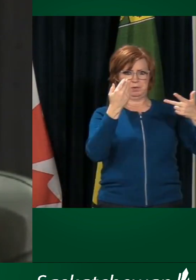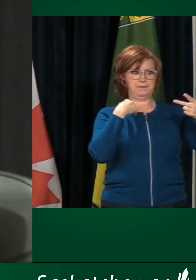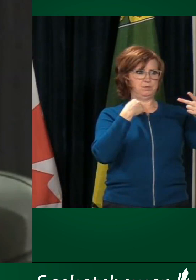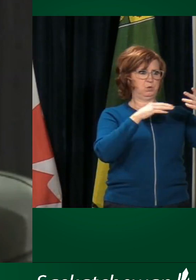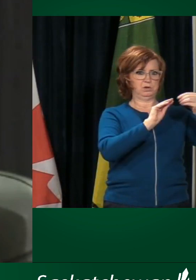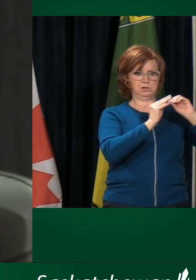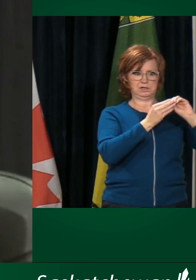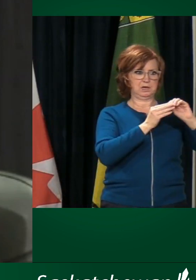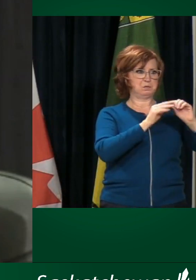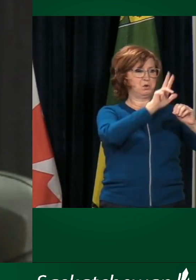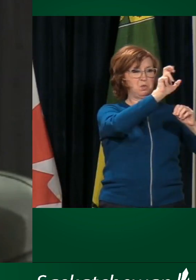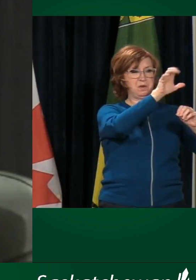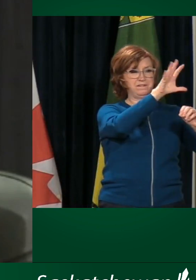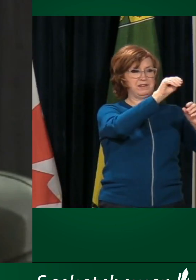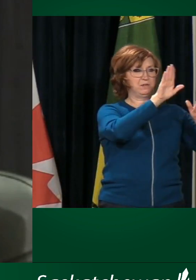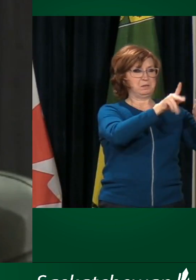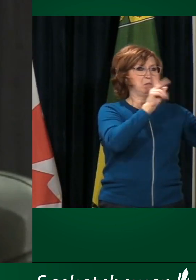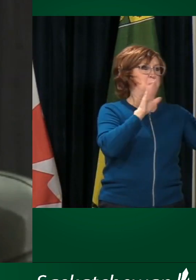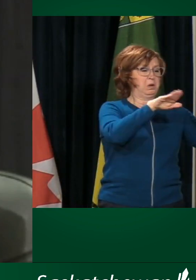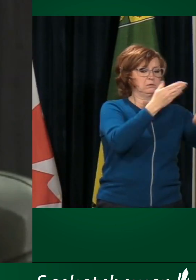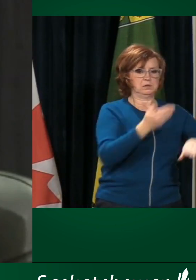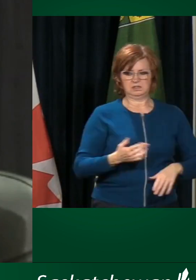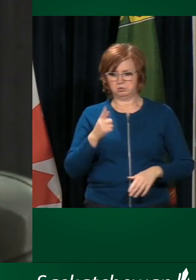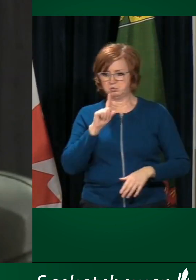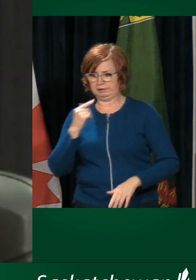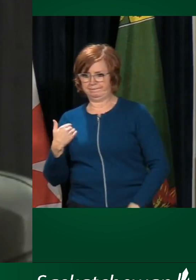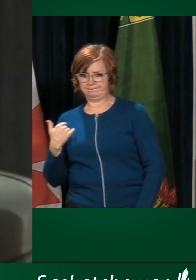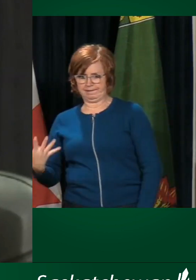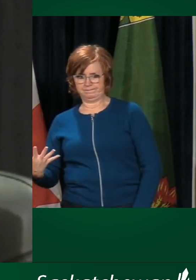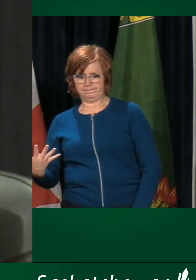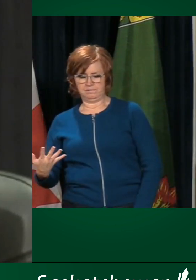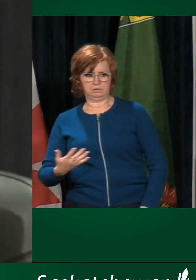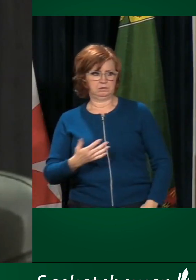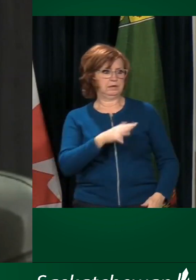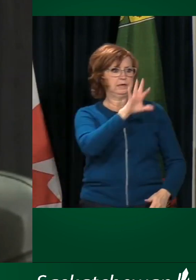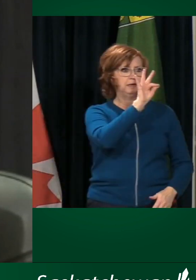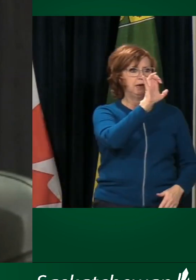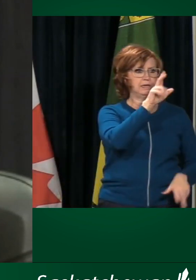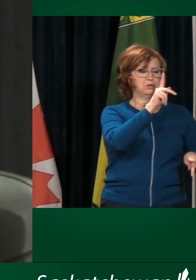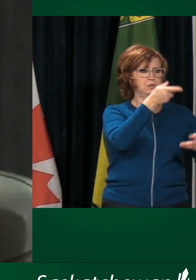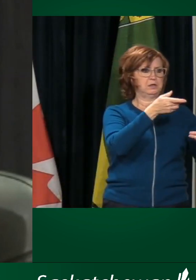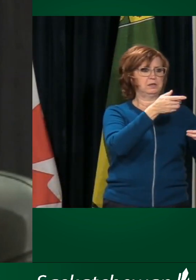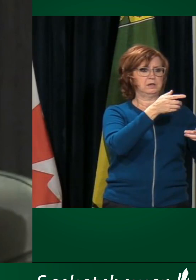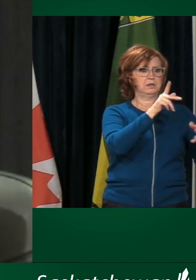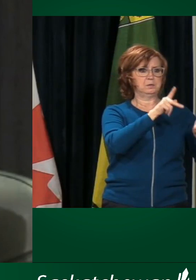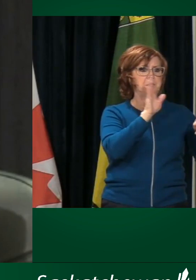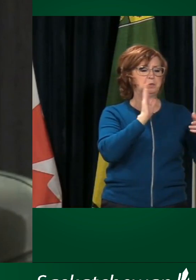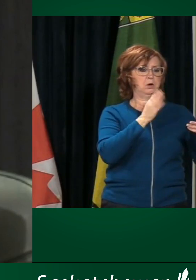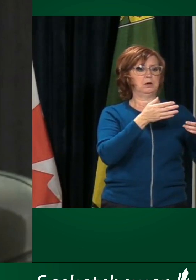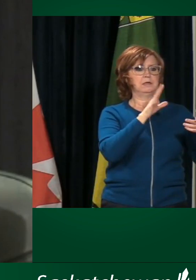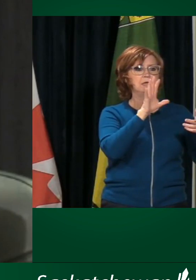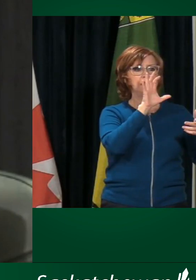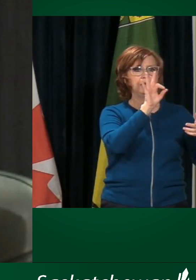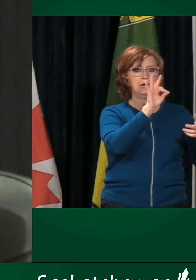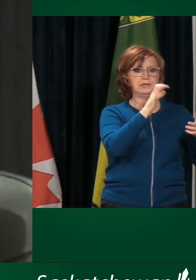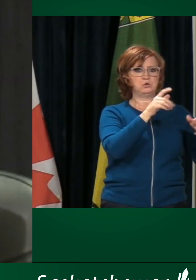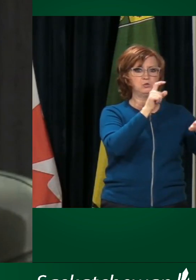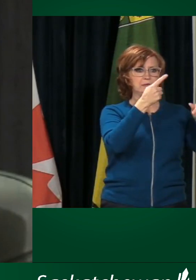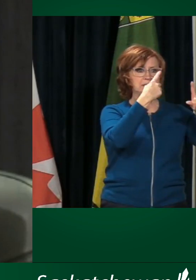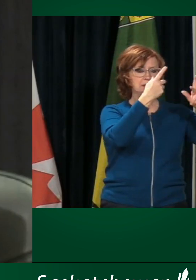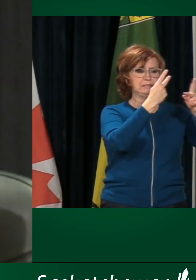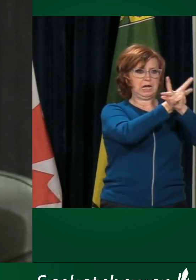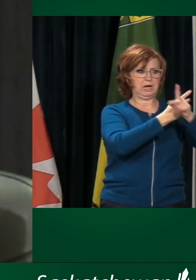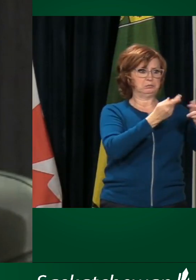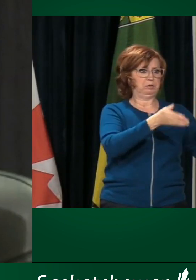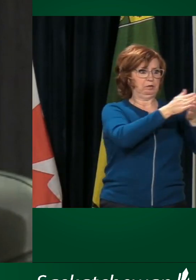have 5, you're looking at a 900-fold increase in such. And people don't understand why there